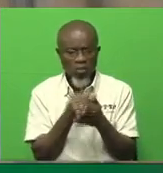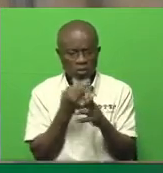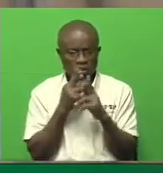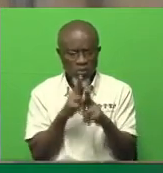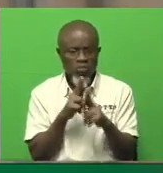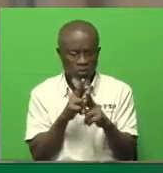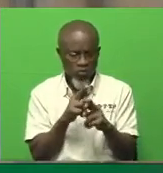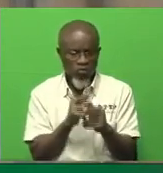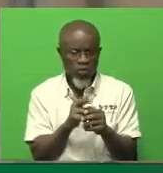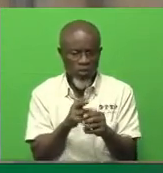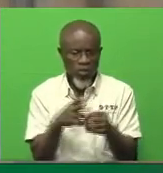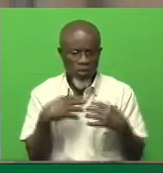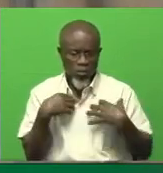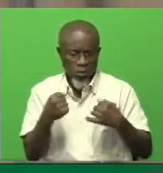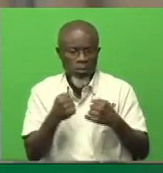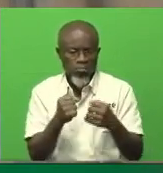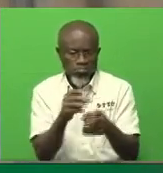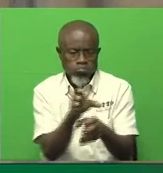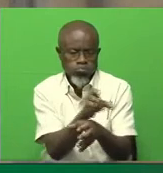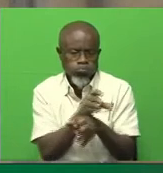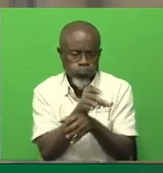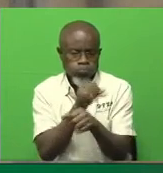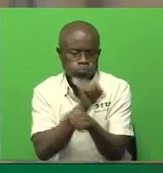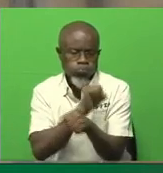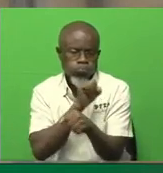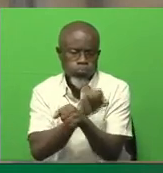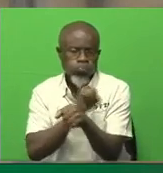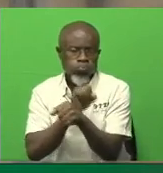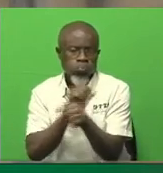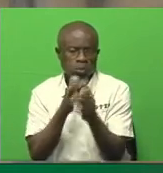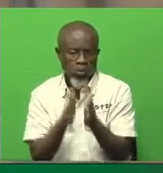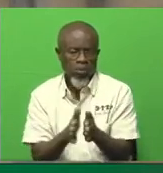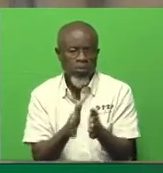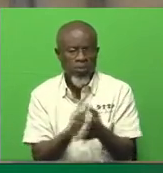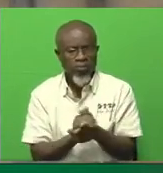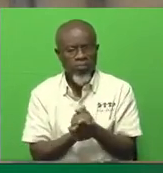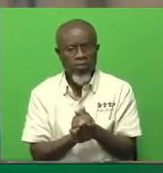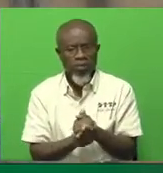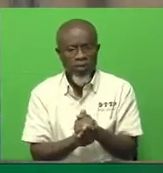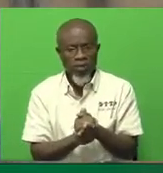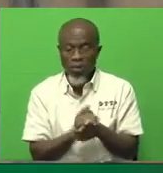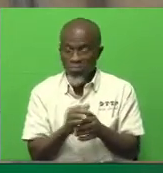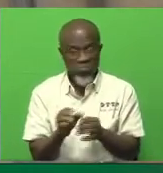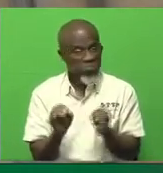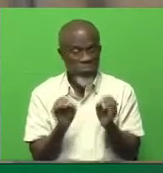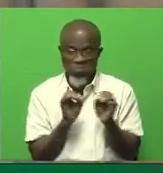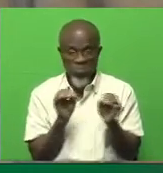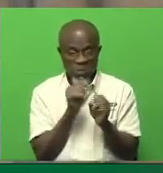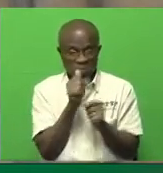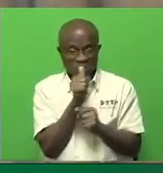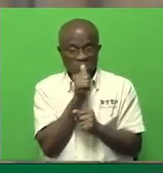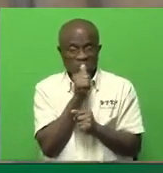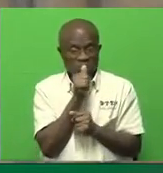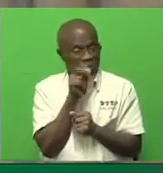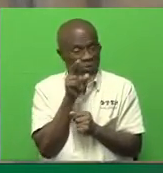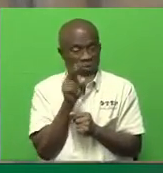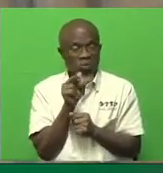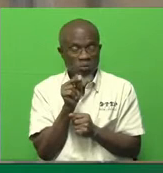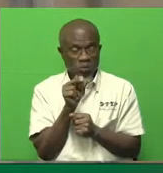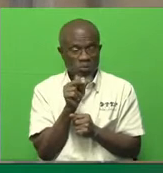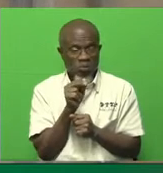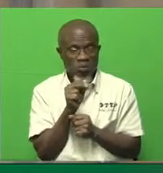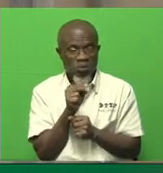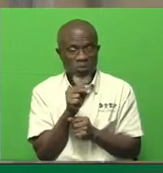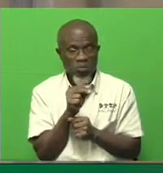goods and services delivery Mr Deputy speaker it is no secret it is no secret that through the years